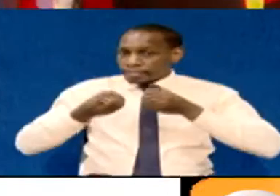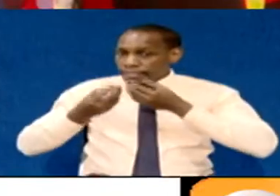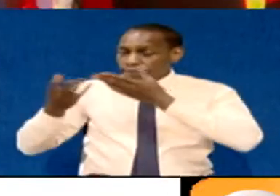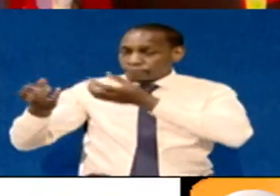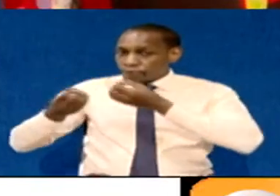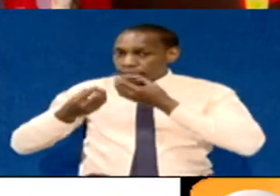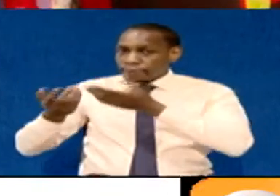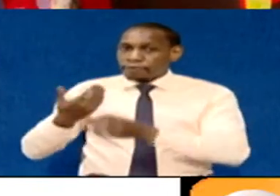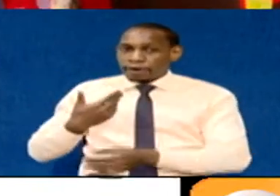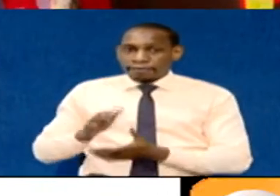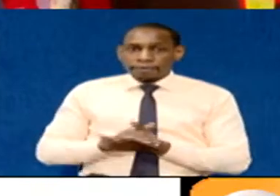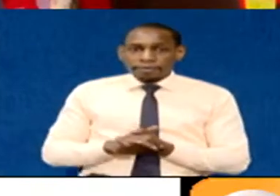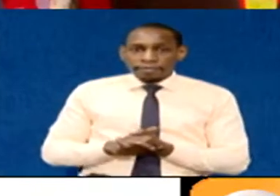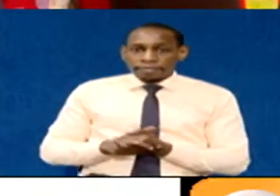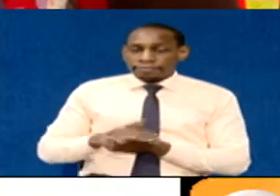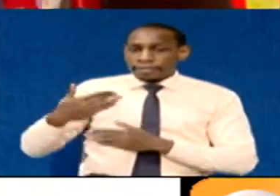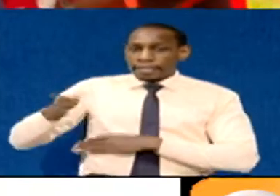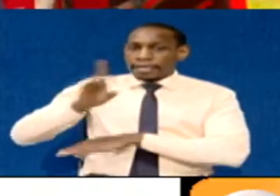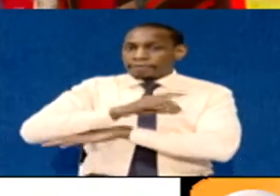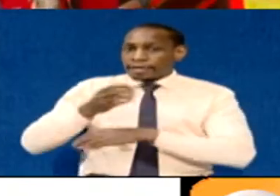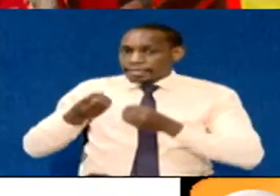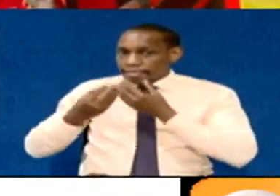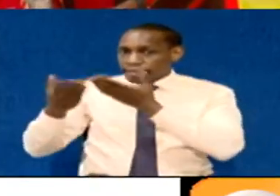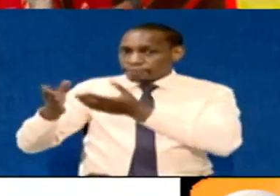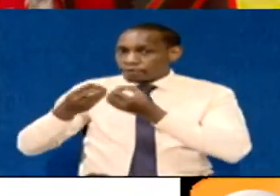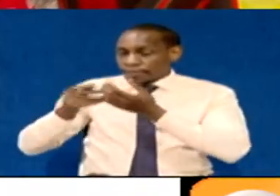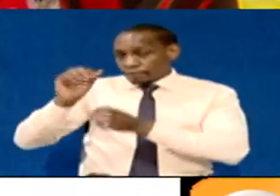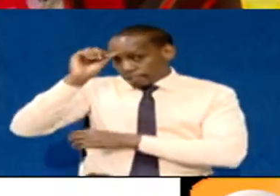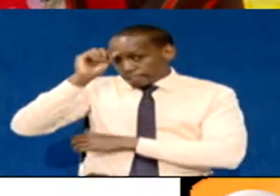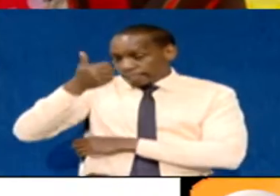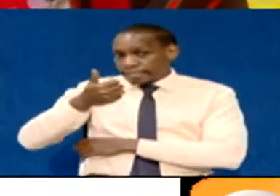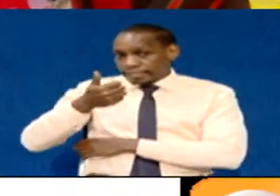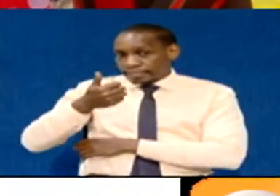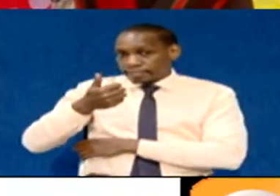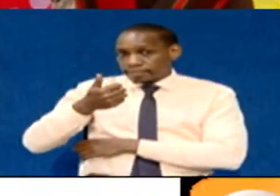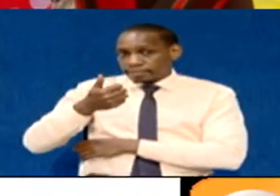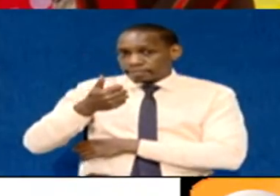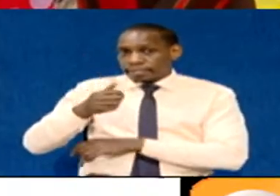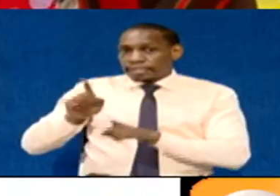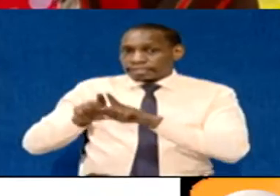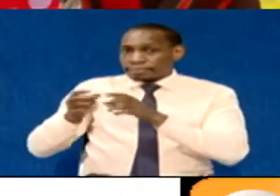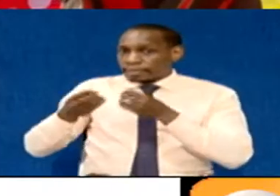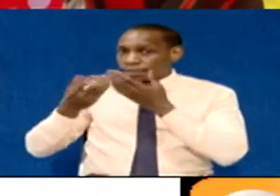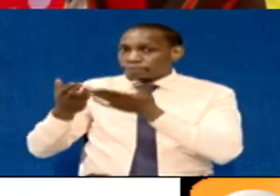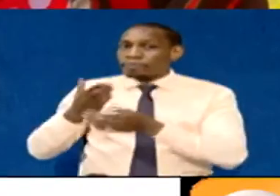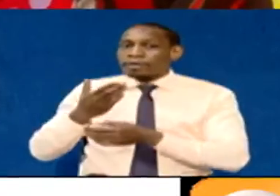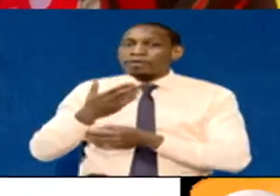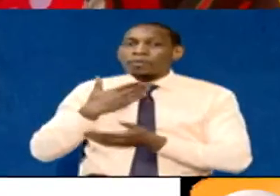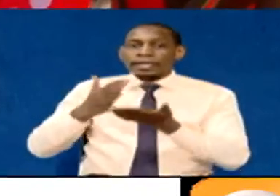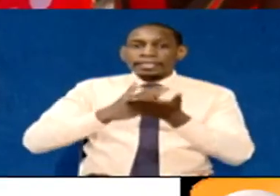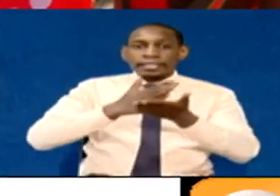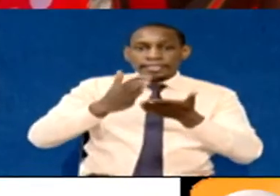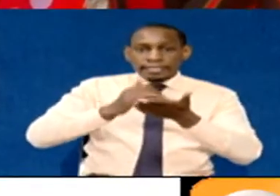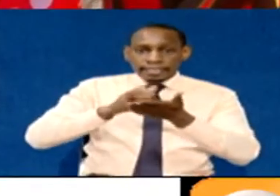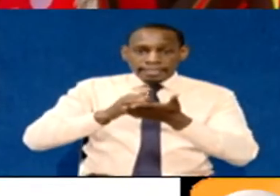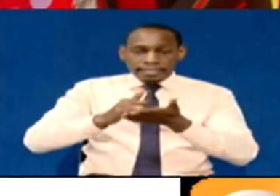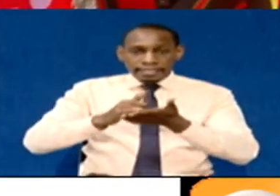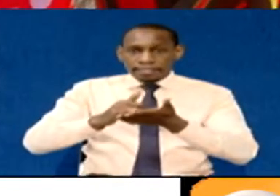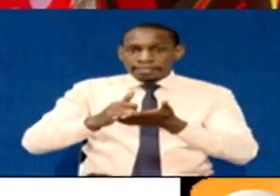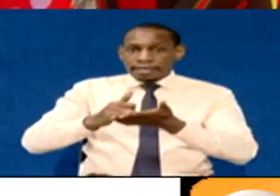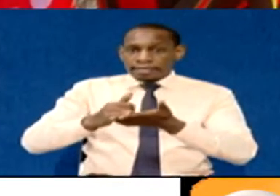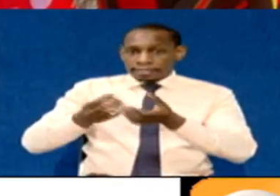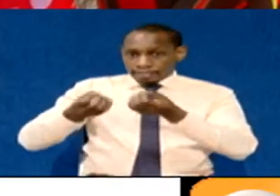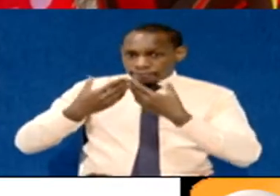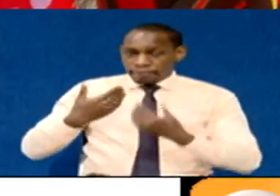briefs. Sometimes we are told daily briefs from the intelligence. Is that information you want to share, that I have received that